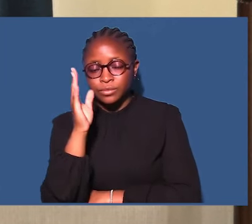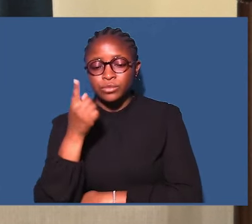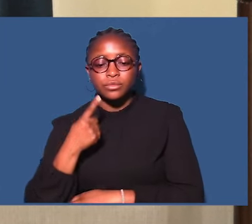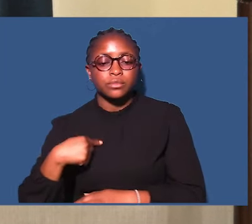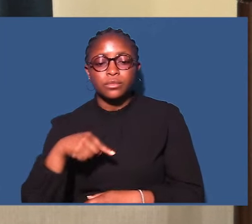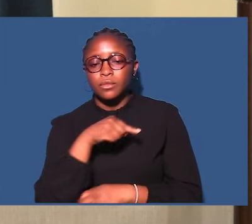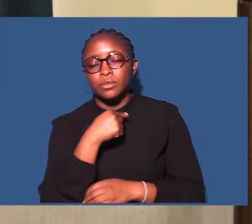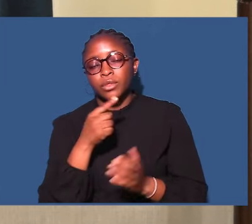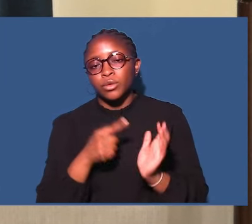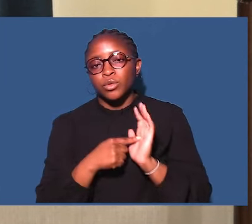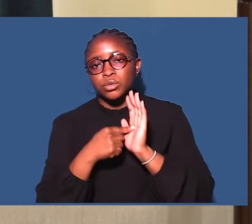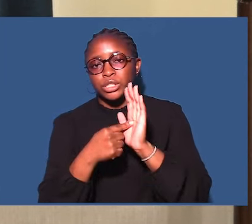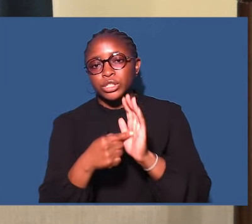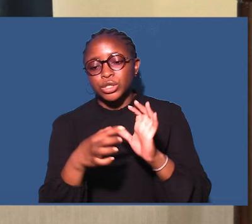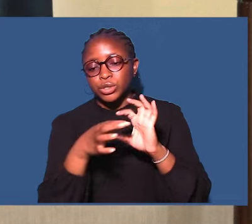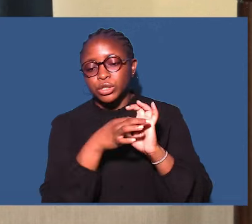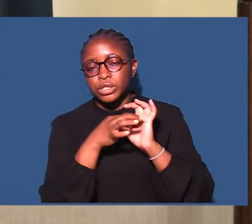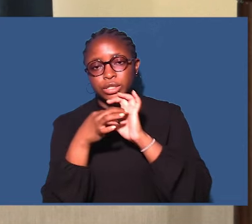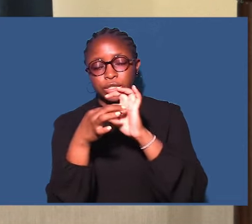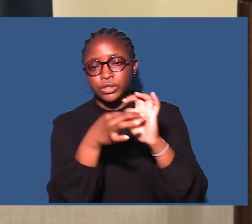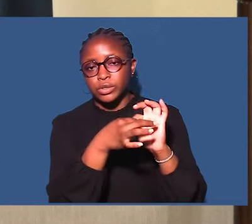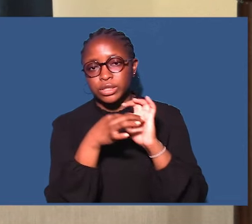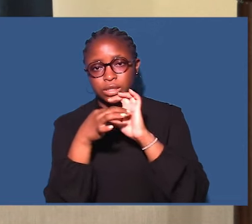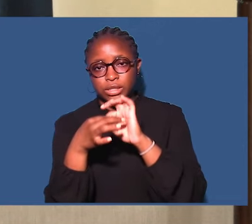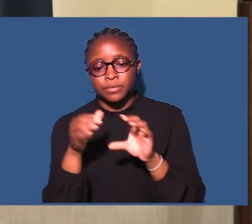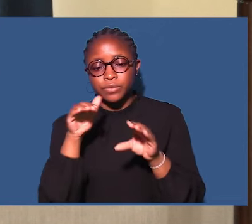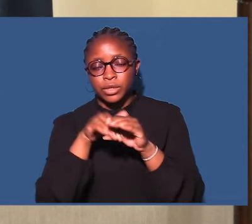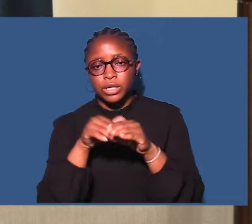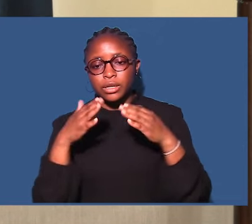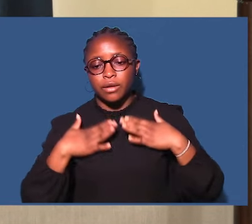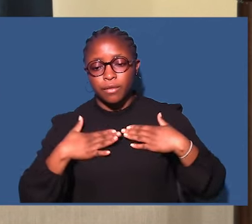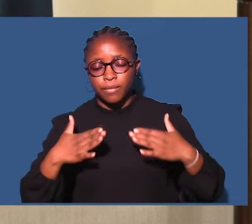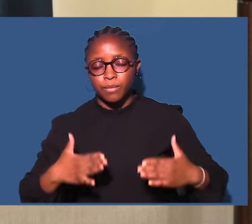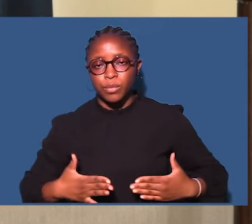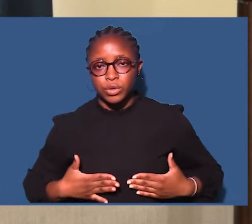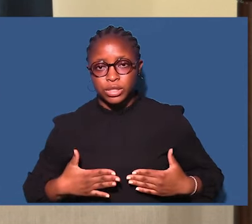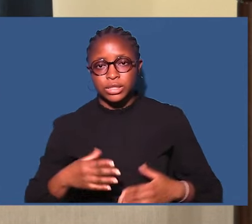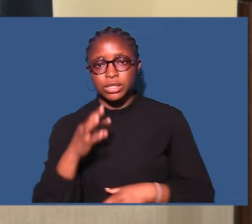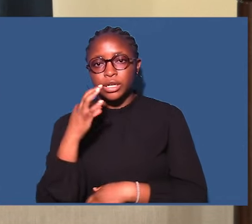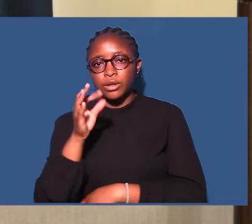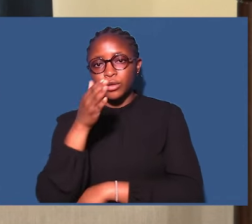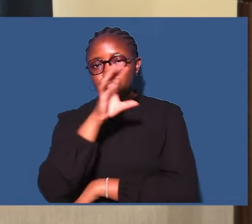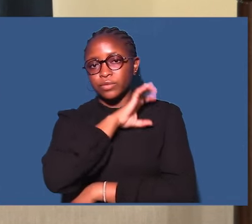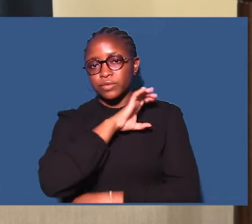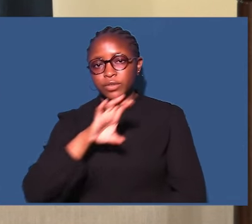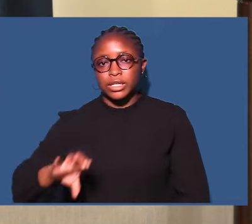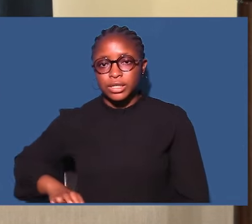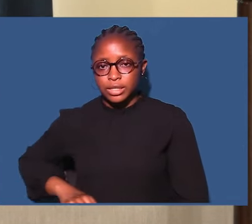the unity in the body of Christ.